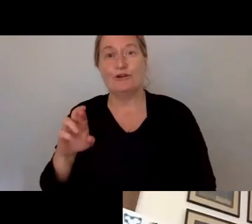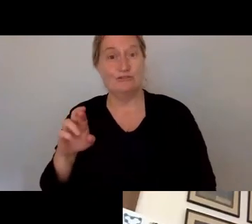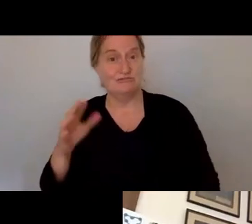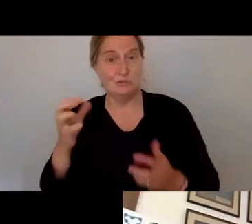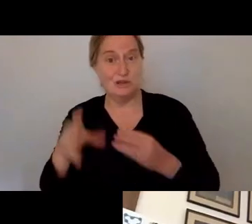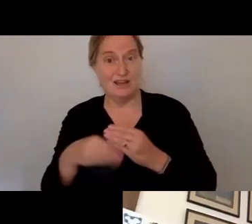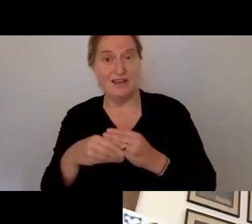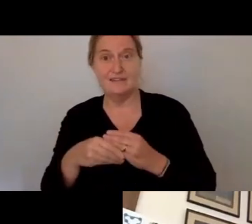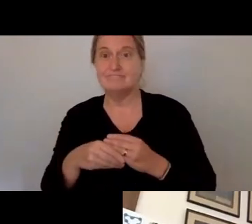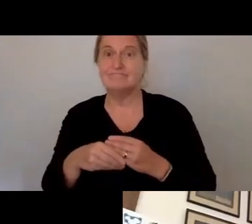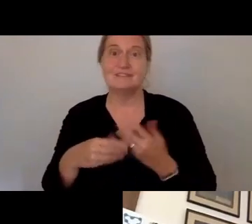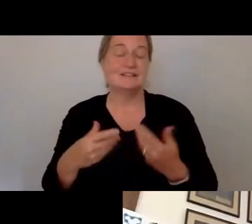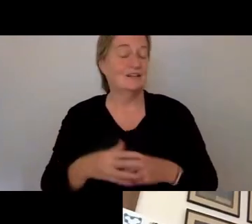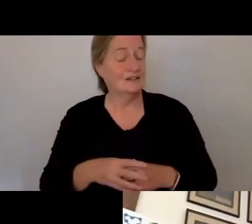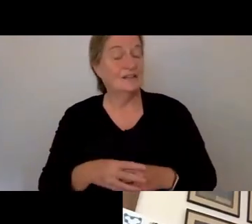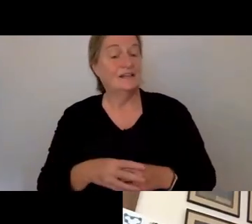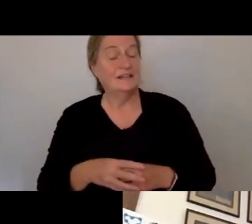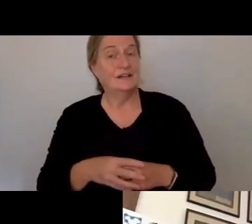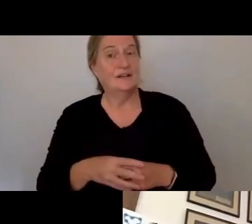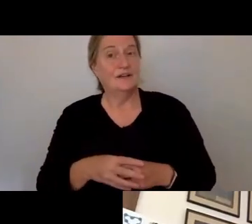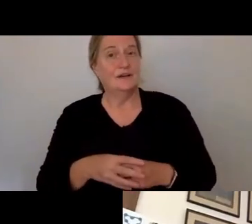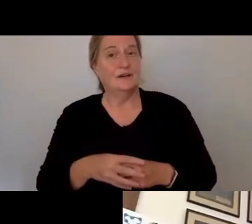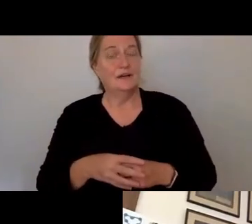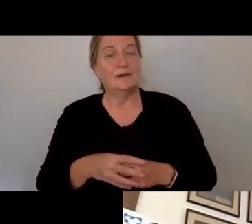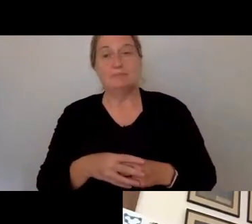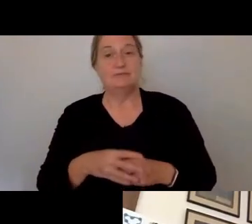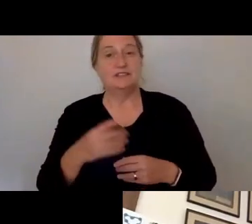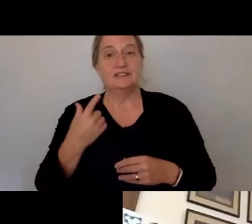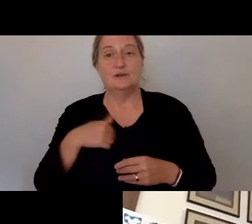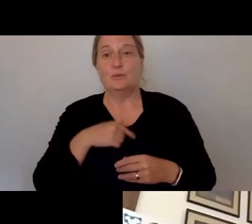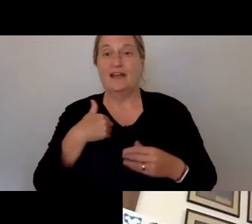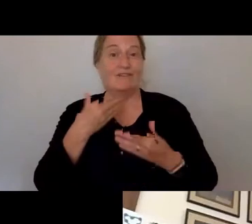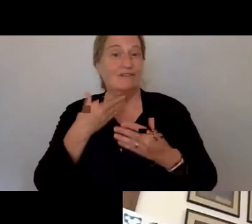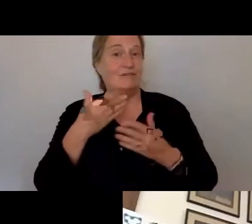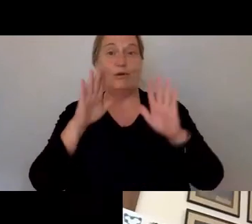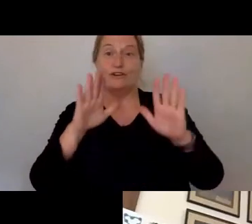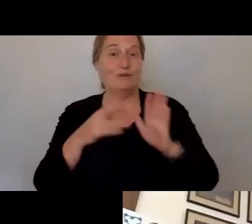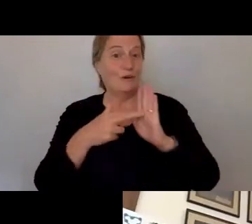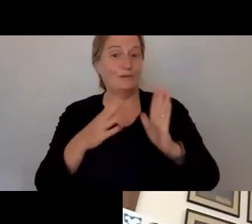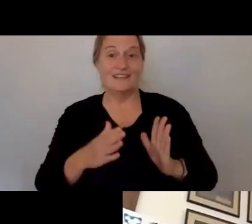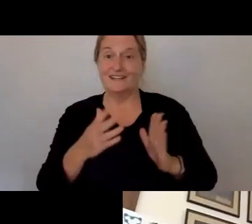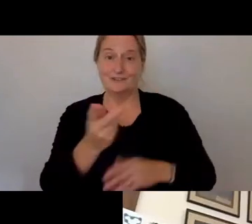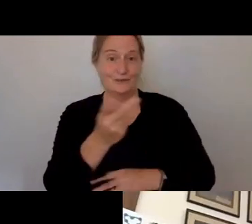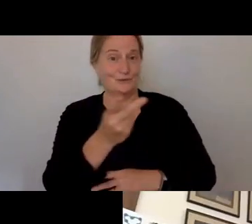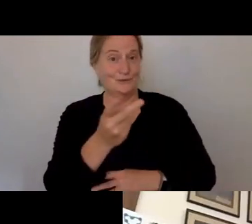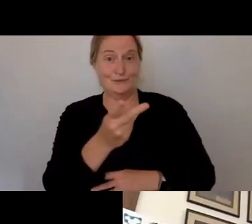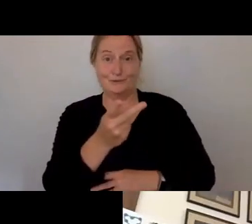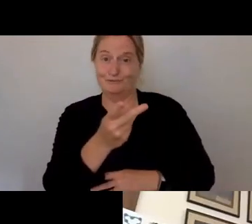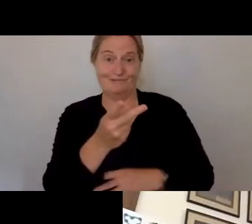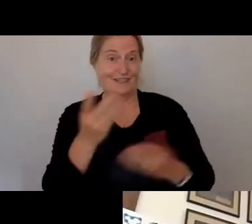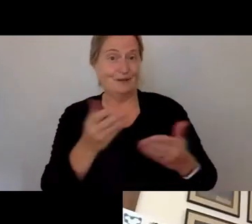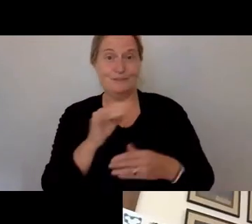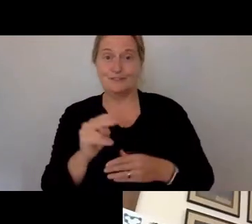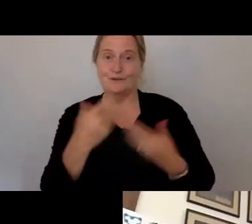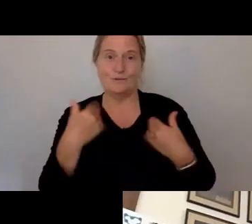represented we are in the state of Minnesota by both these gentlemen. Yeah, Senator Abeler, I know that you've already kind of